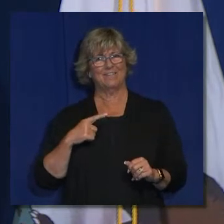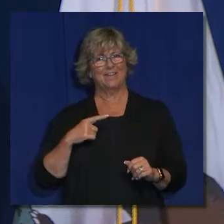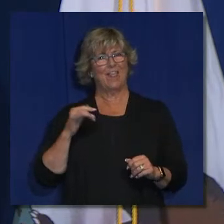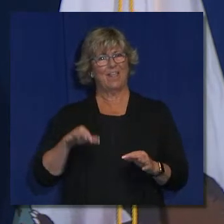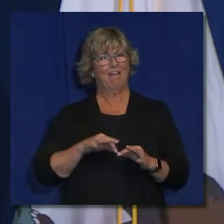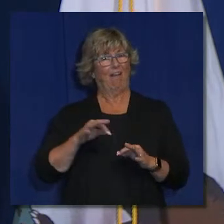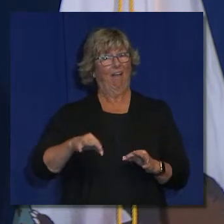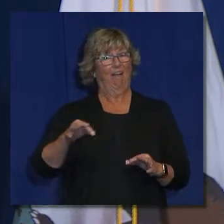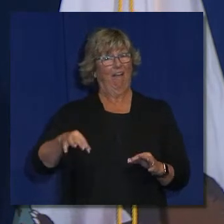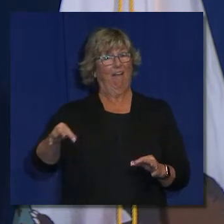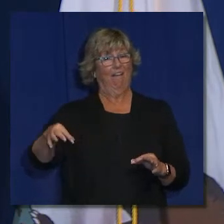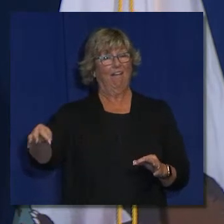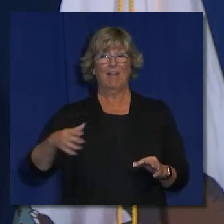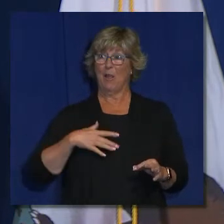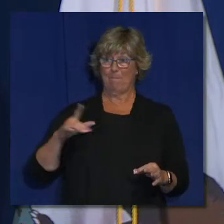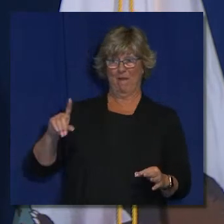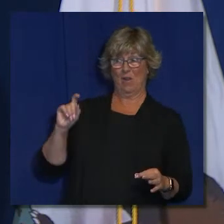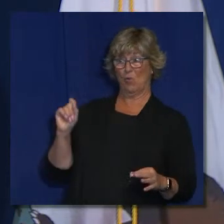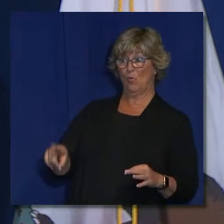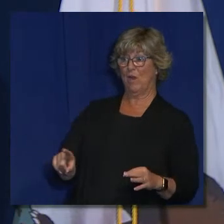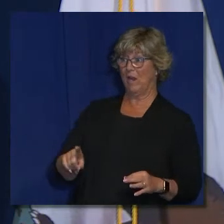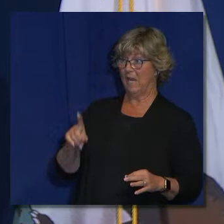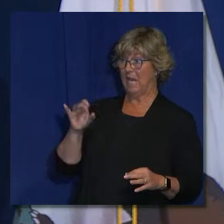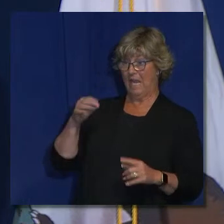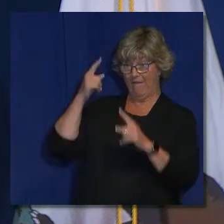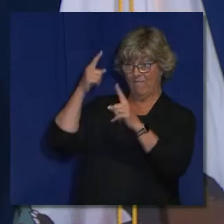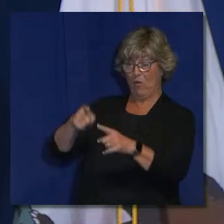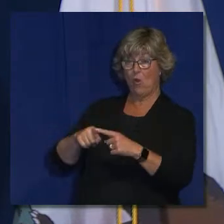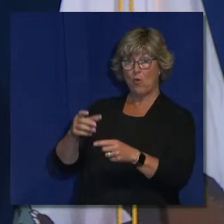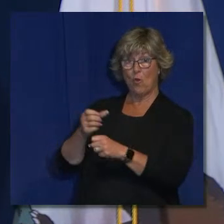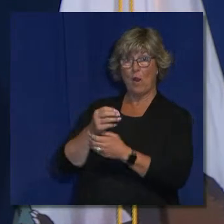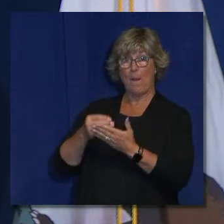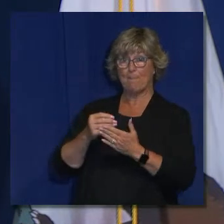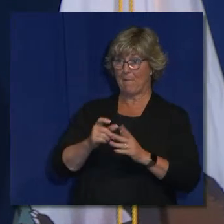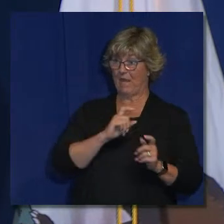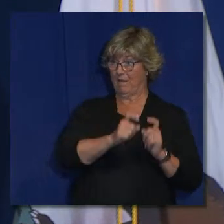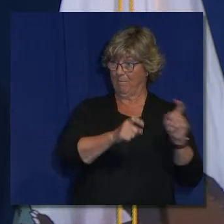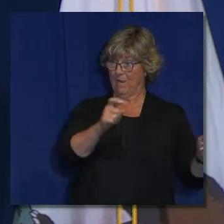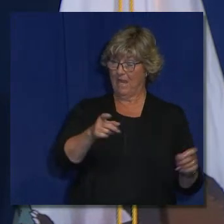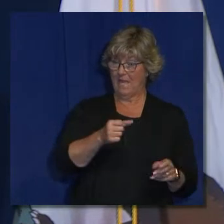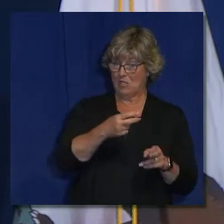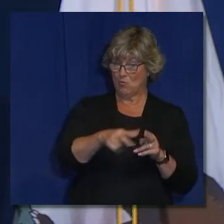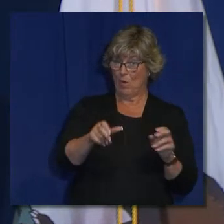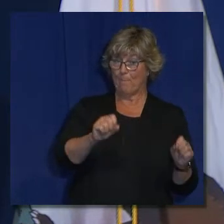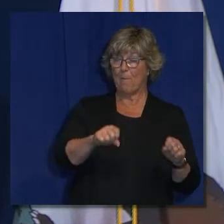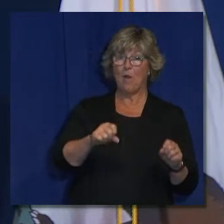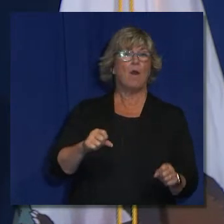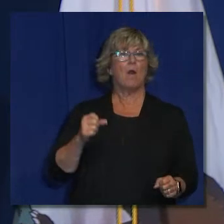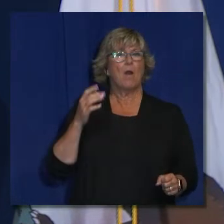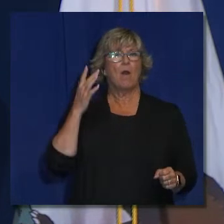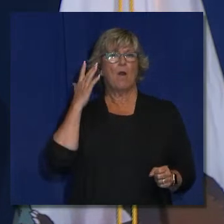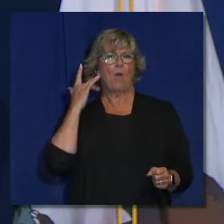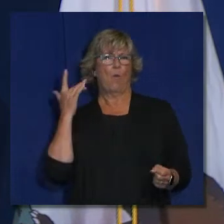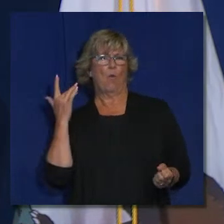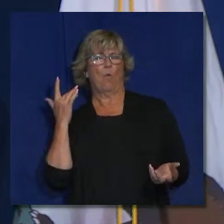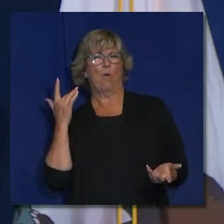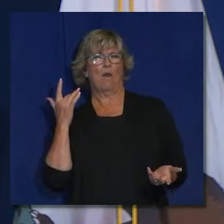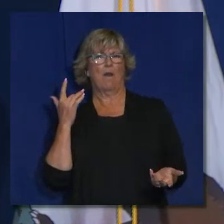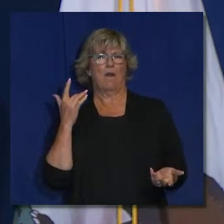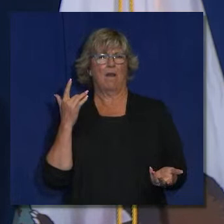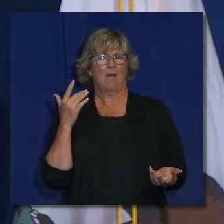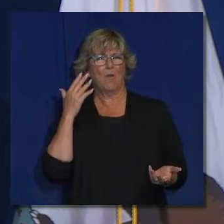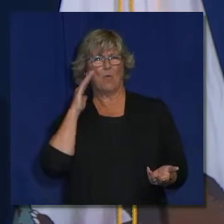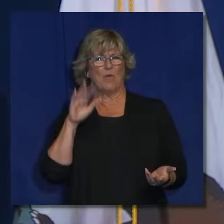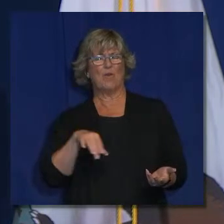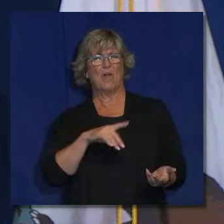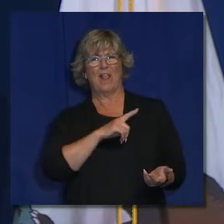stalling things. And so my question to you is, if the goal is to get money to people as soon as possible, why double down on a proposal we already